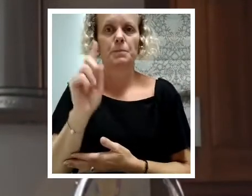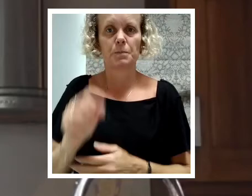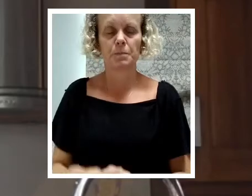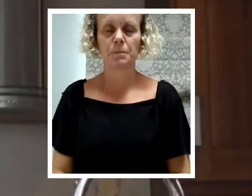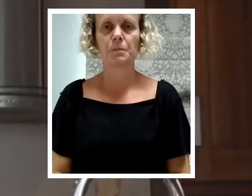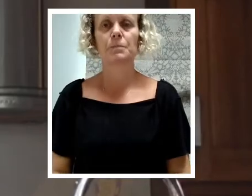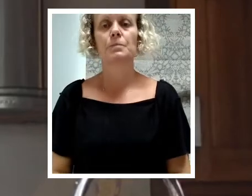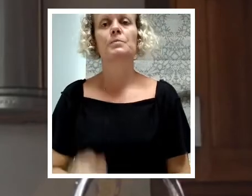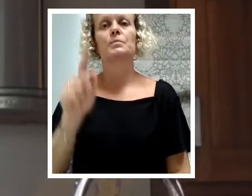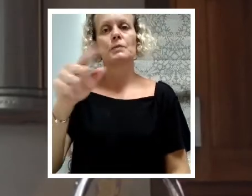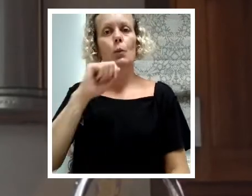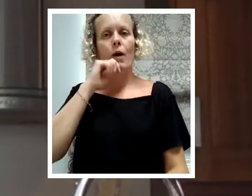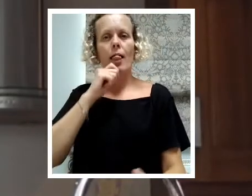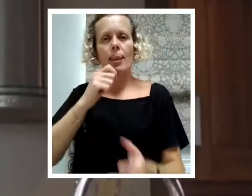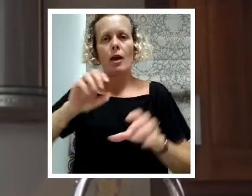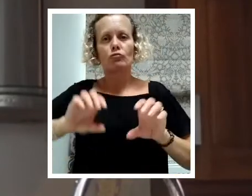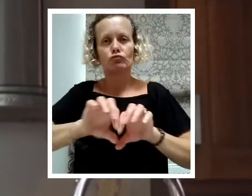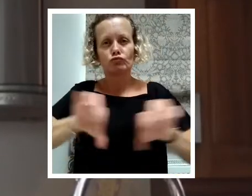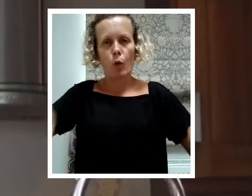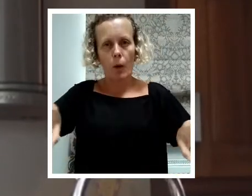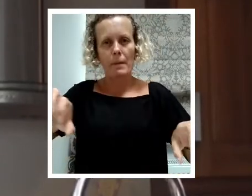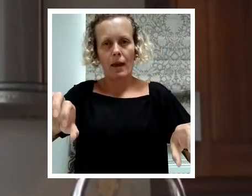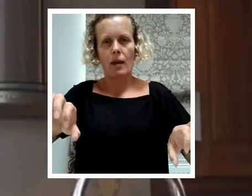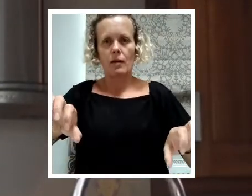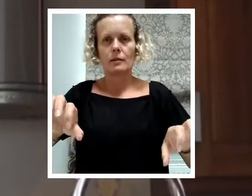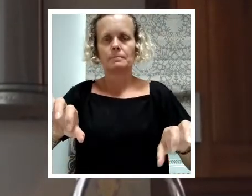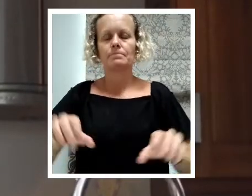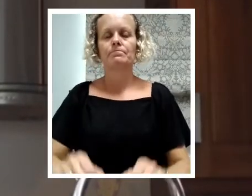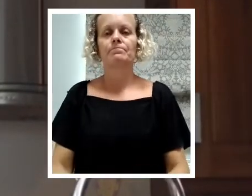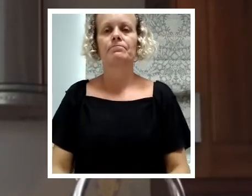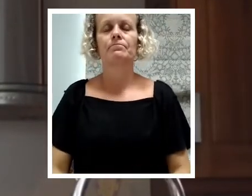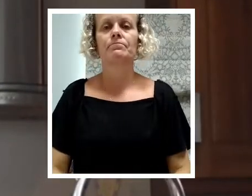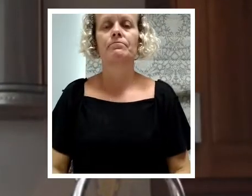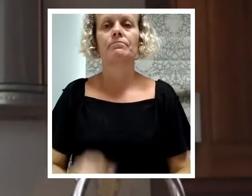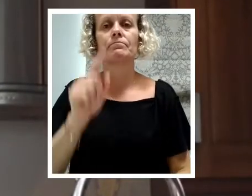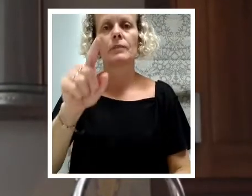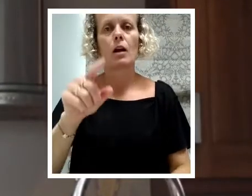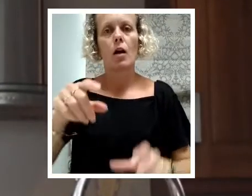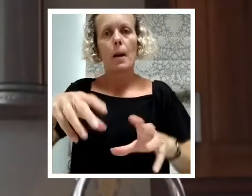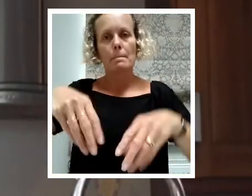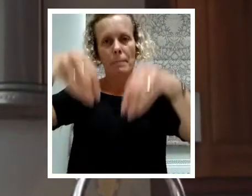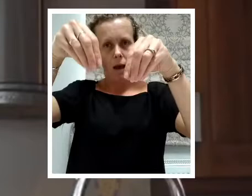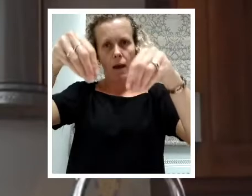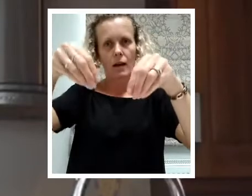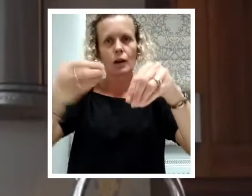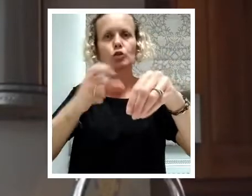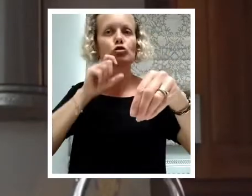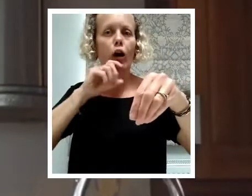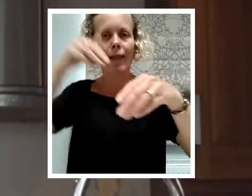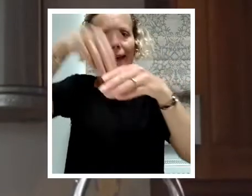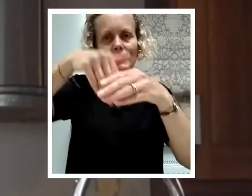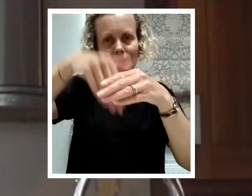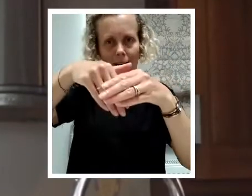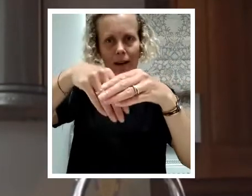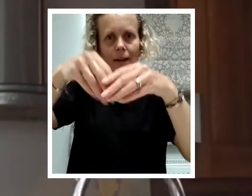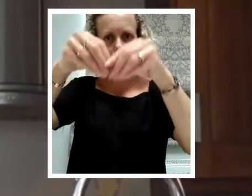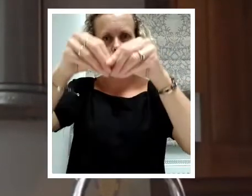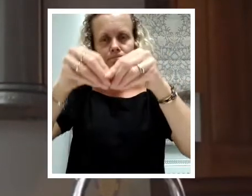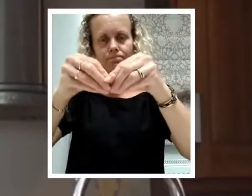in a minute when I get the rolling pin out. Right, so we've got it in our plastic bag. I'm going to move